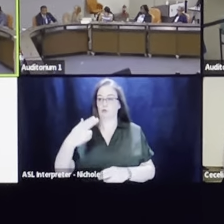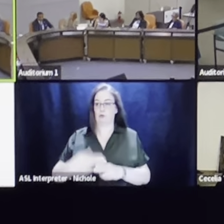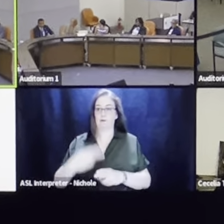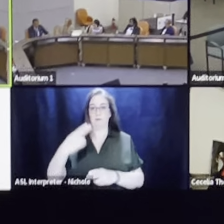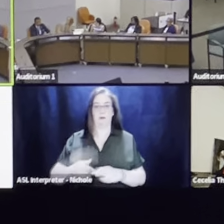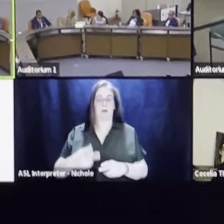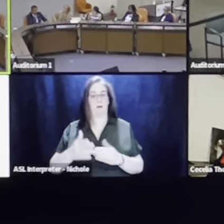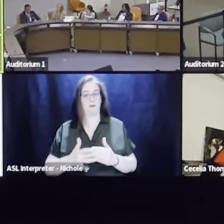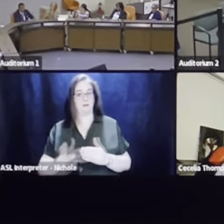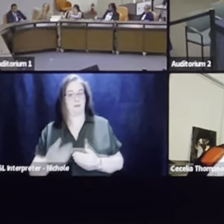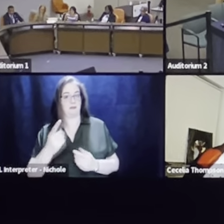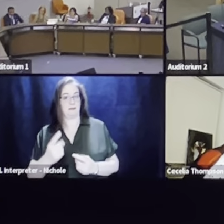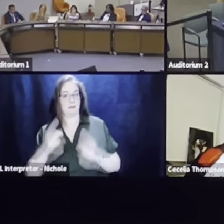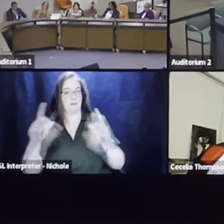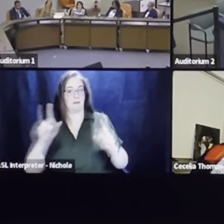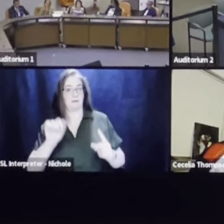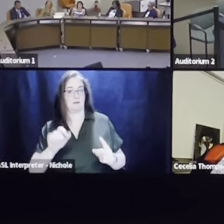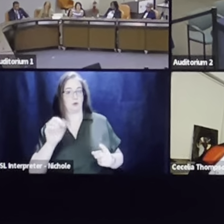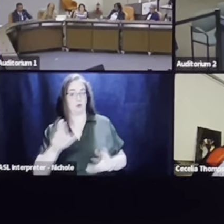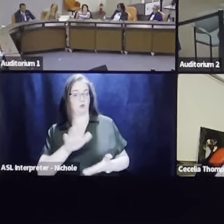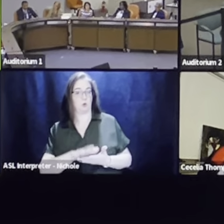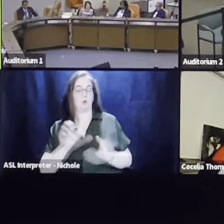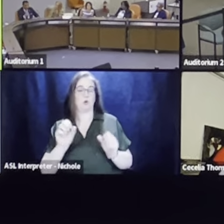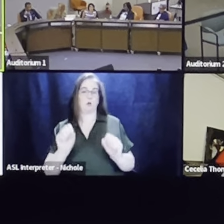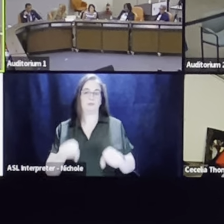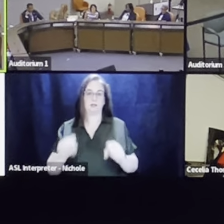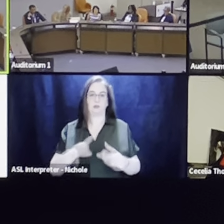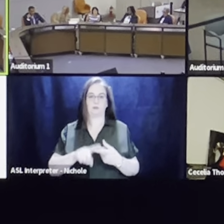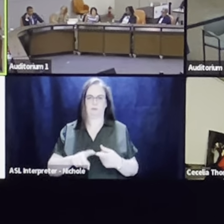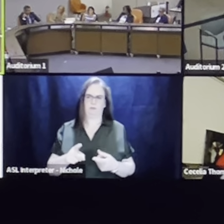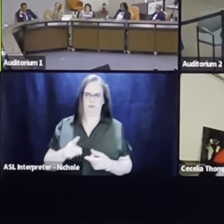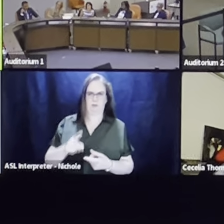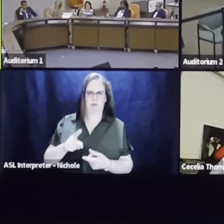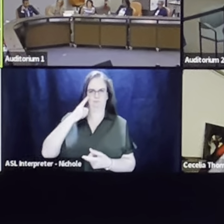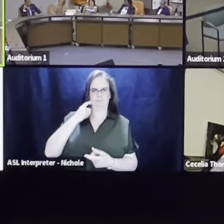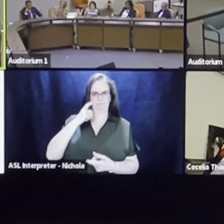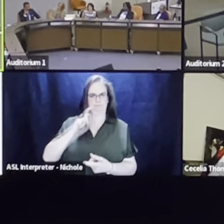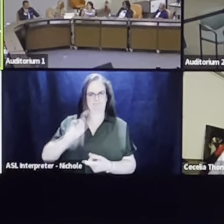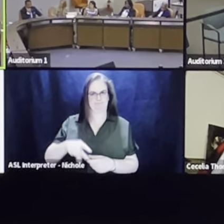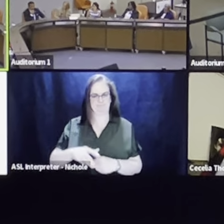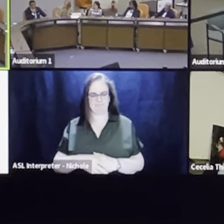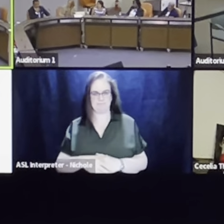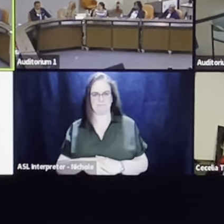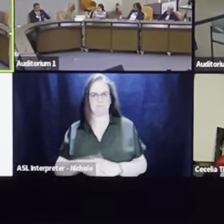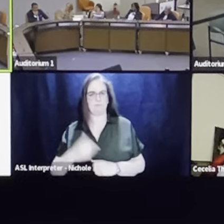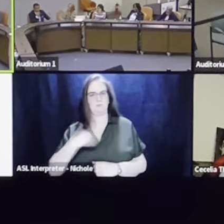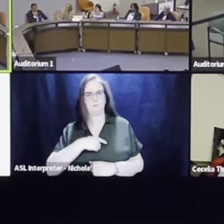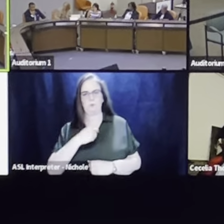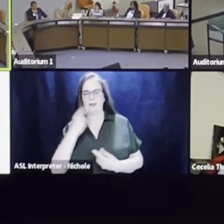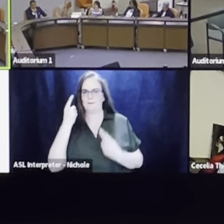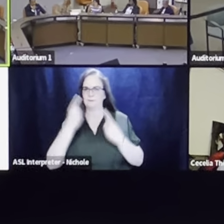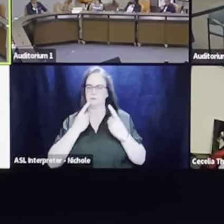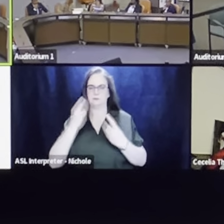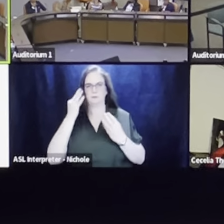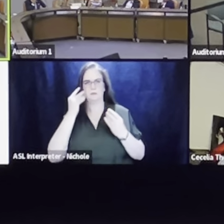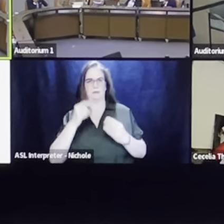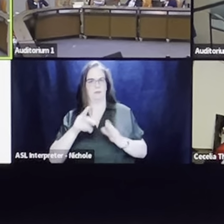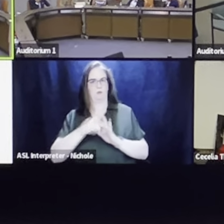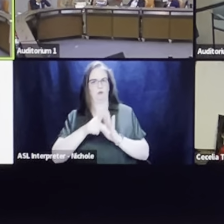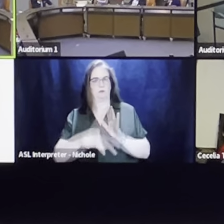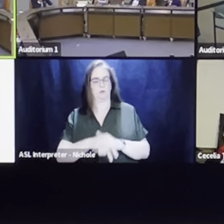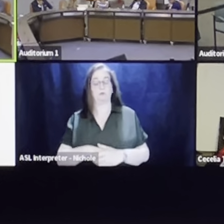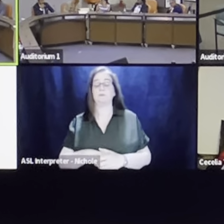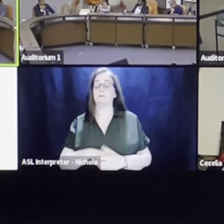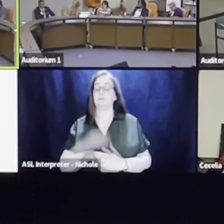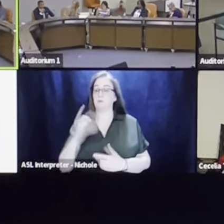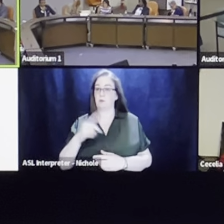subsequent successes of that charter school could potentially be called into question. We have to wrestle with these principles. To that